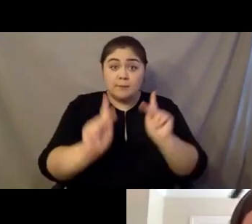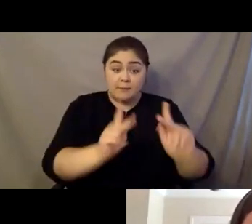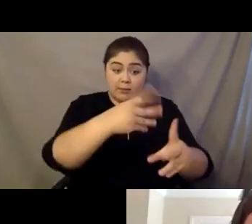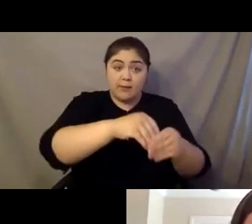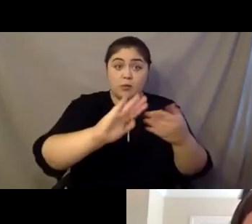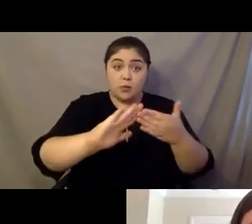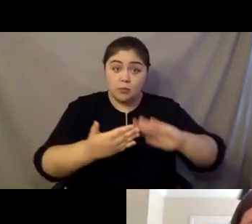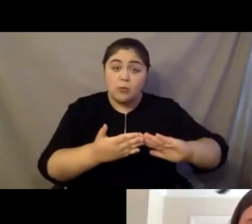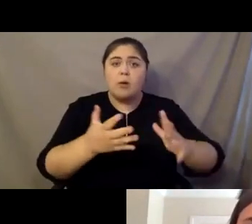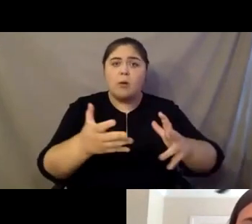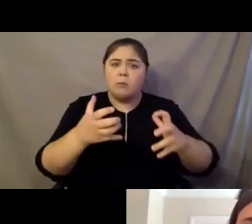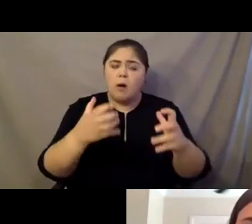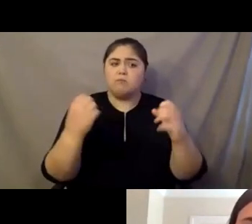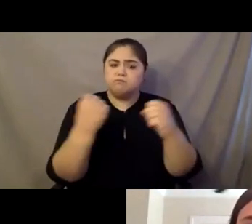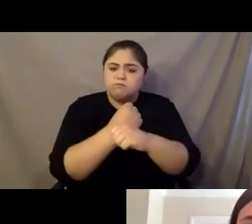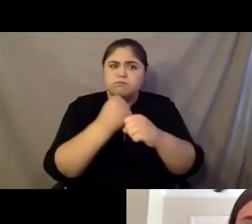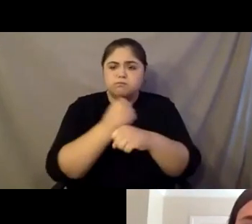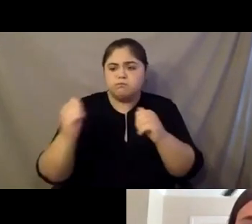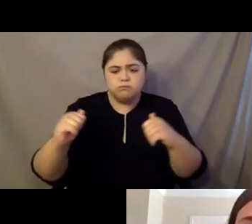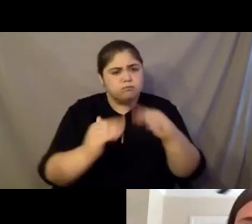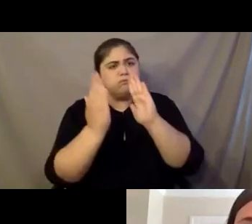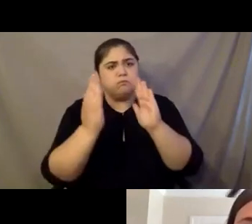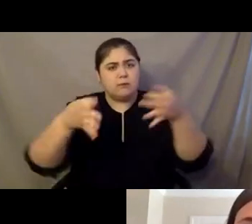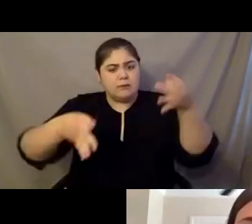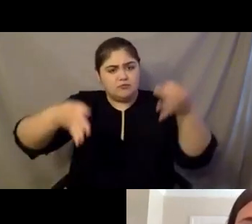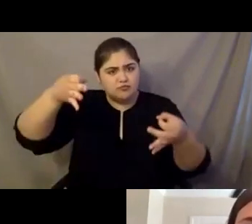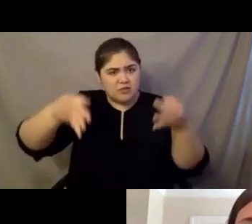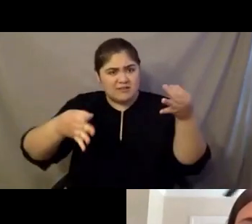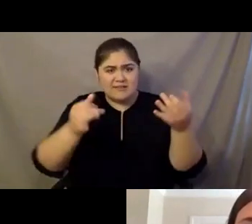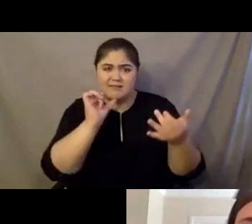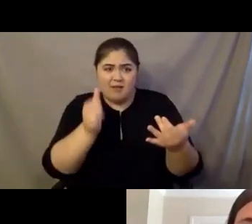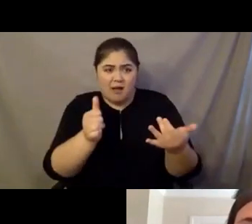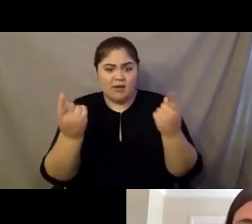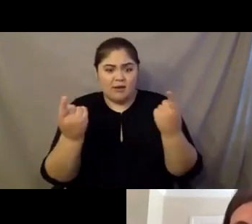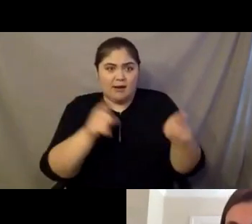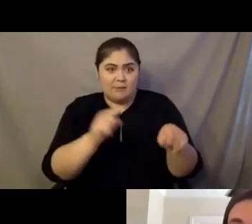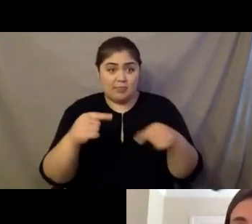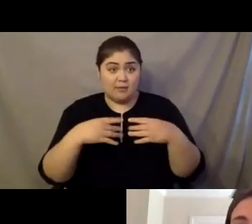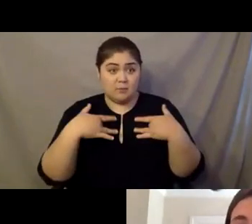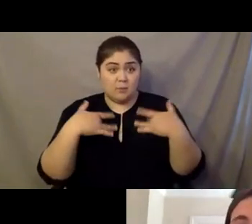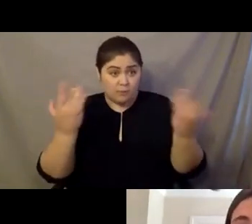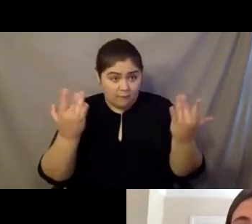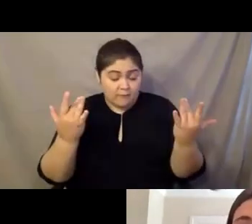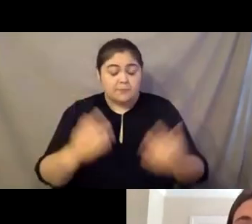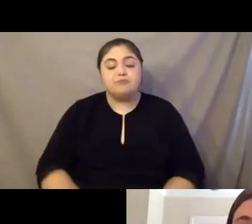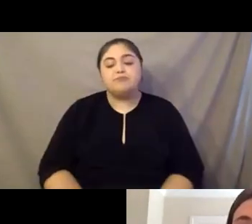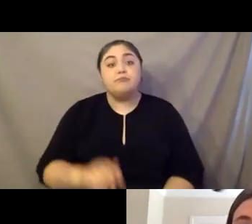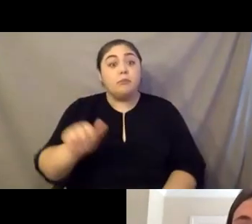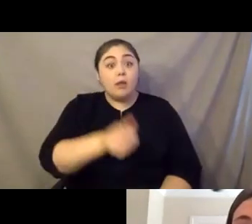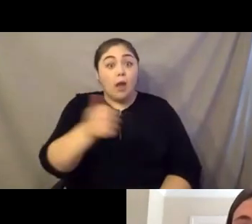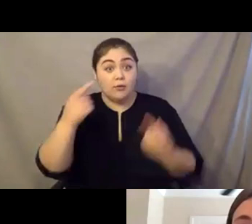the injustices that have led us to this moment. Thank you. Moving on to other announcements.